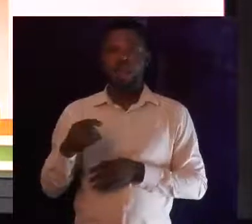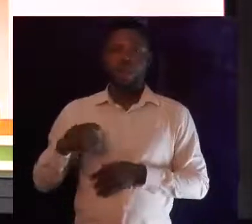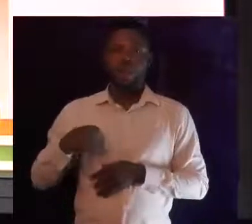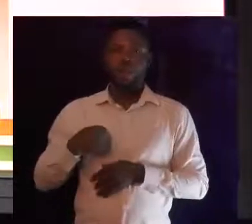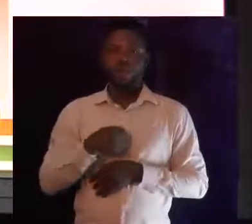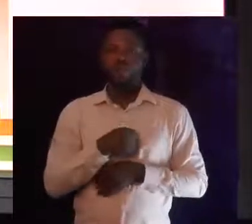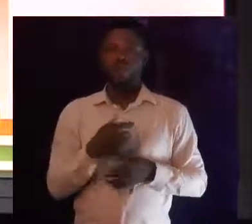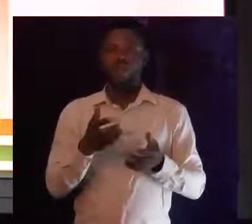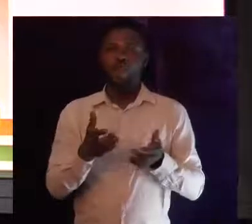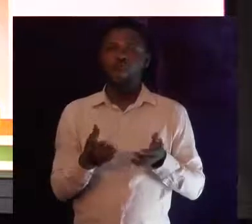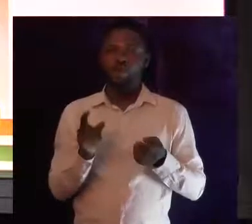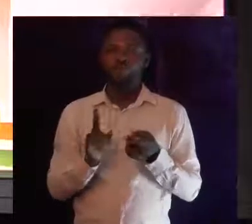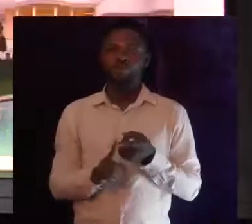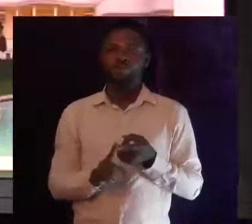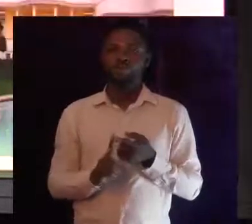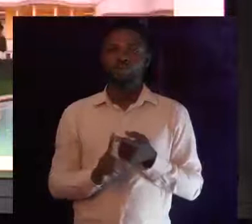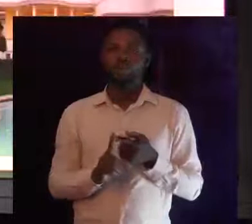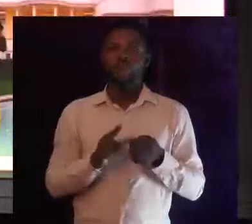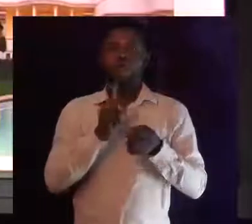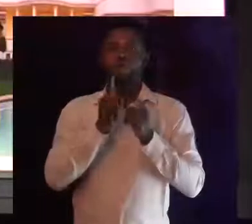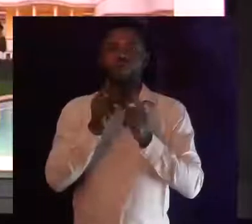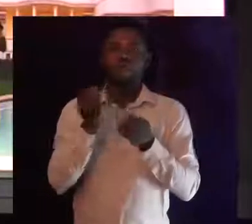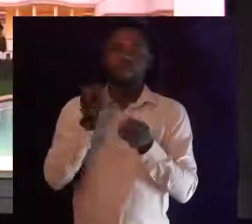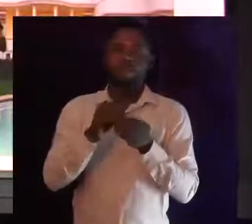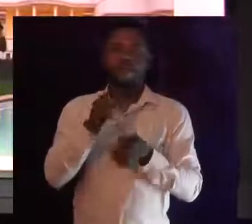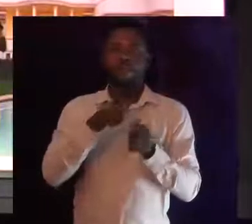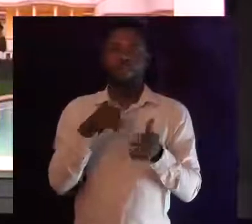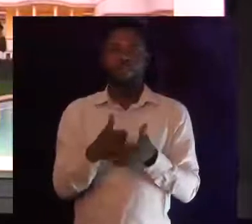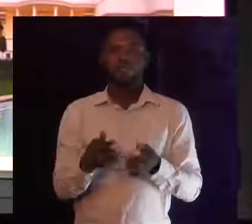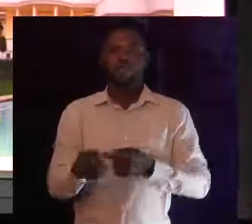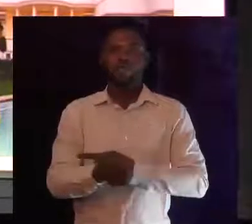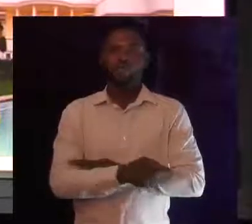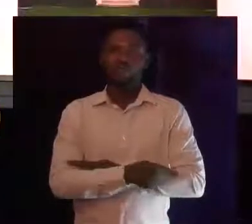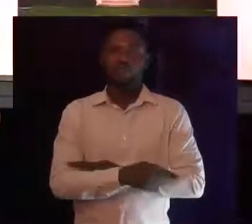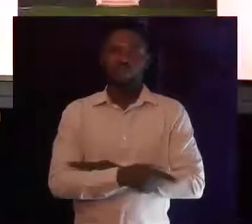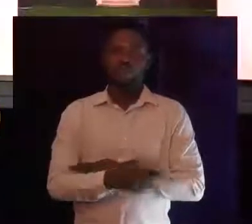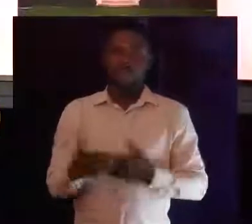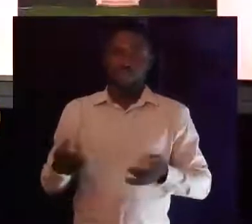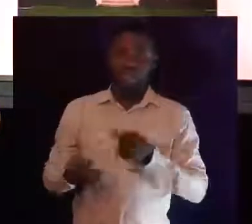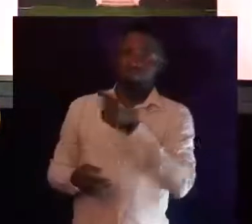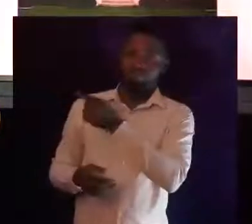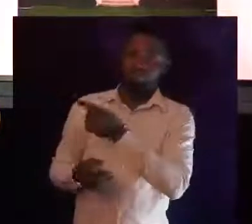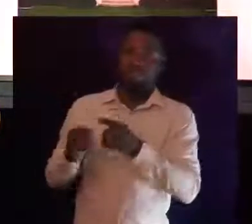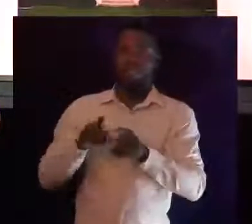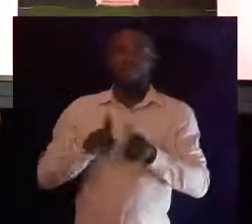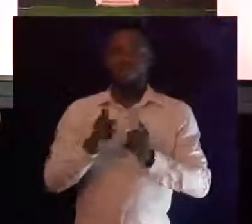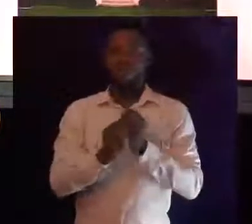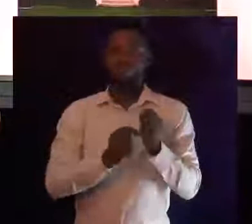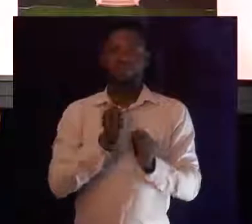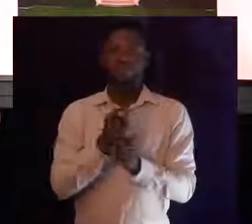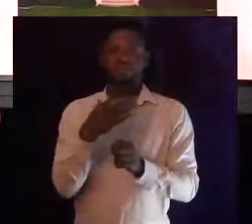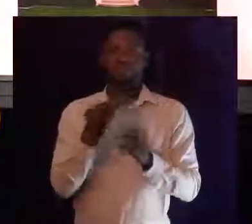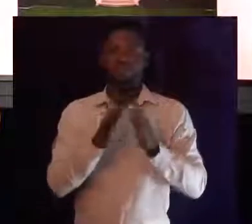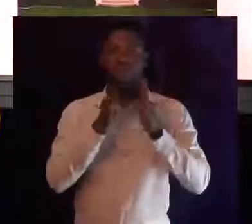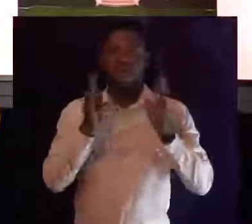we want to talk more about it today. Here we talked about different types